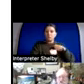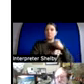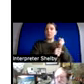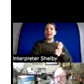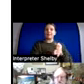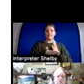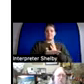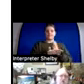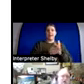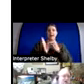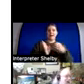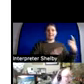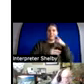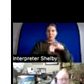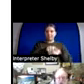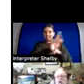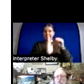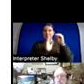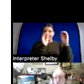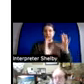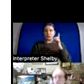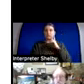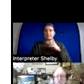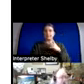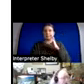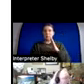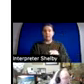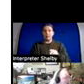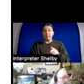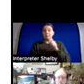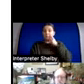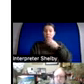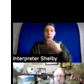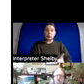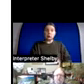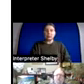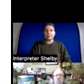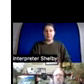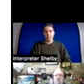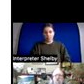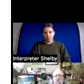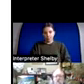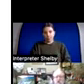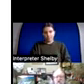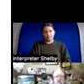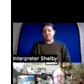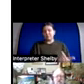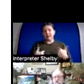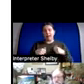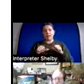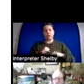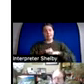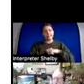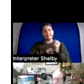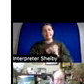you and i've seen a number of these and they are pretty good i could spend the rest of the presentation doing